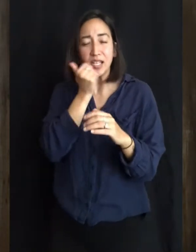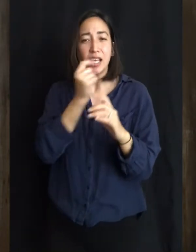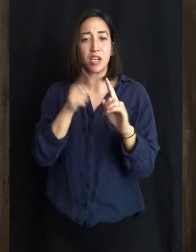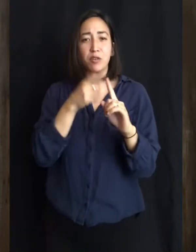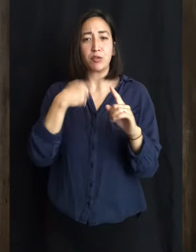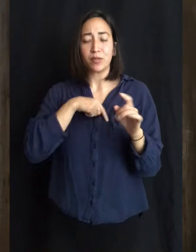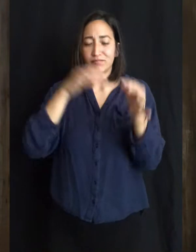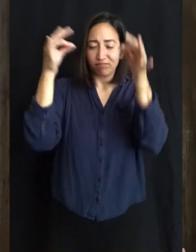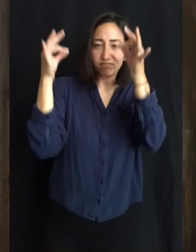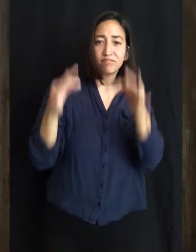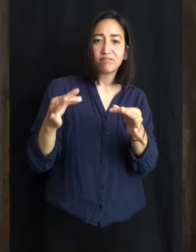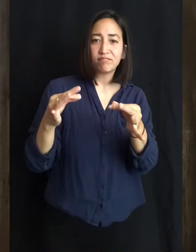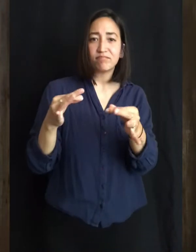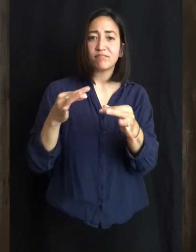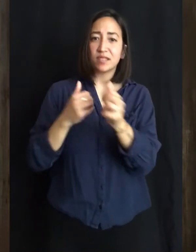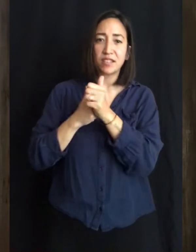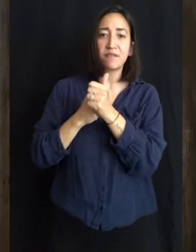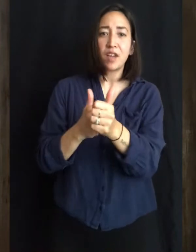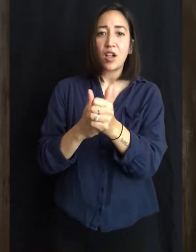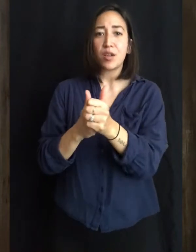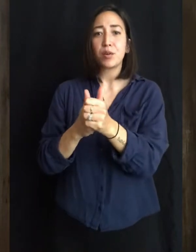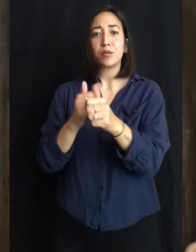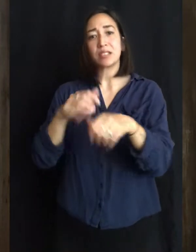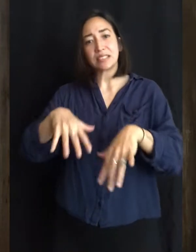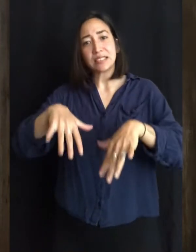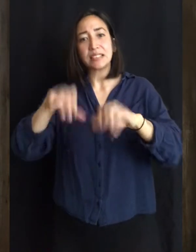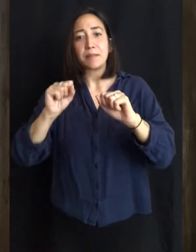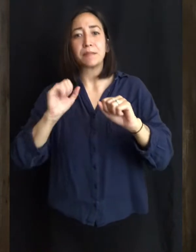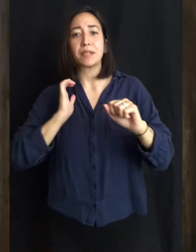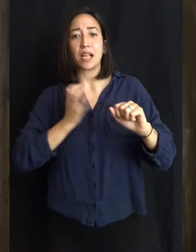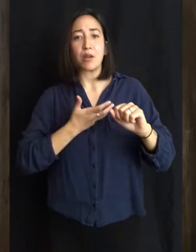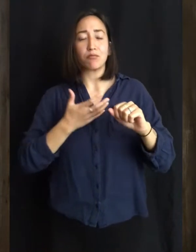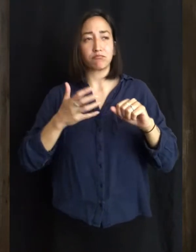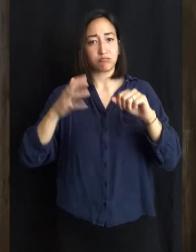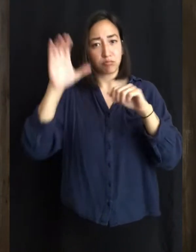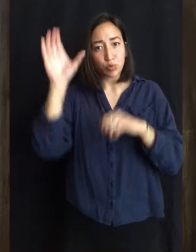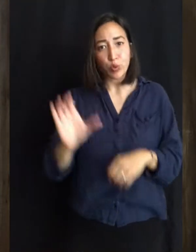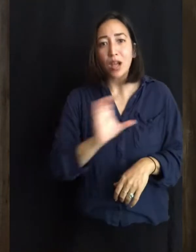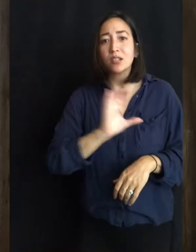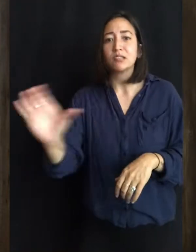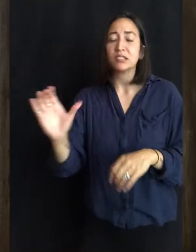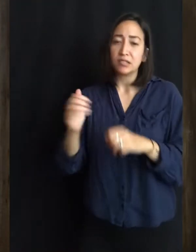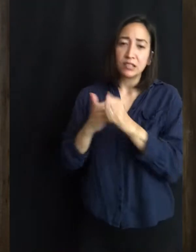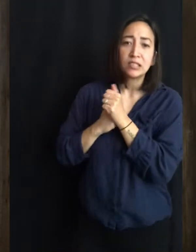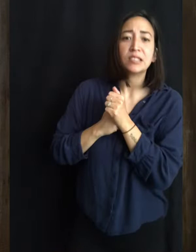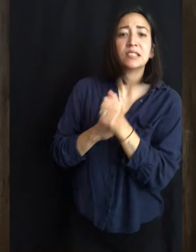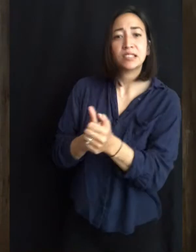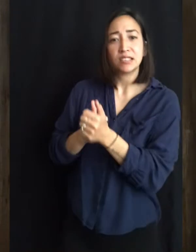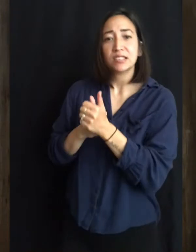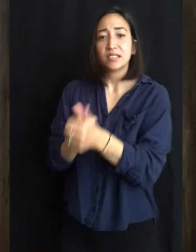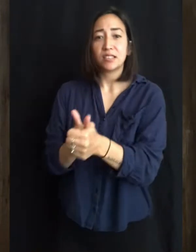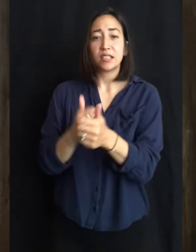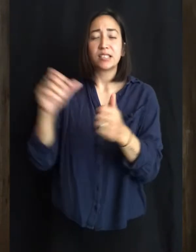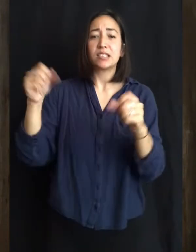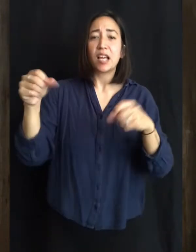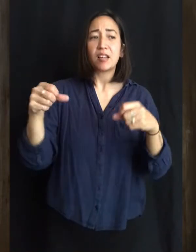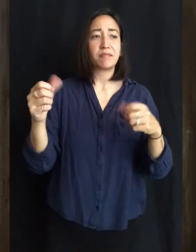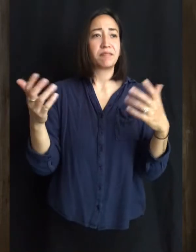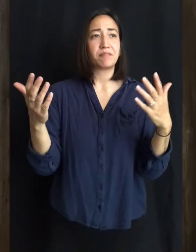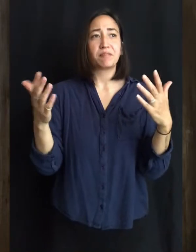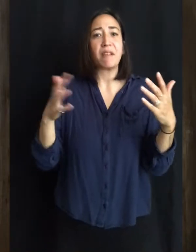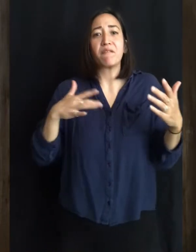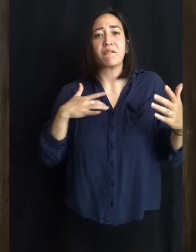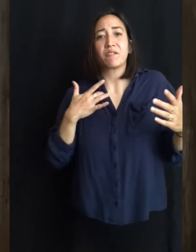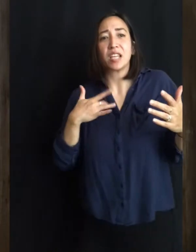We can hope in God that he will get us through, that we can be tempted by the crowd around us or